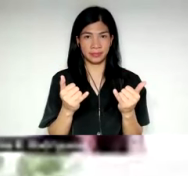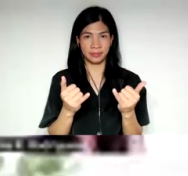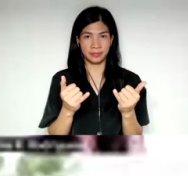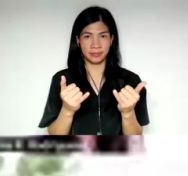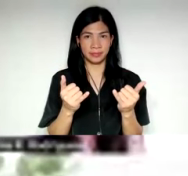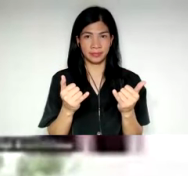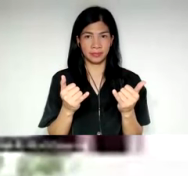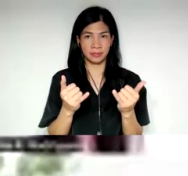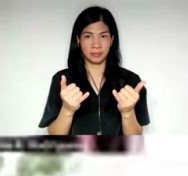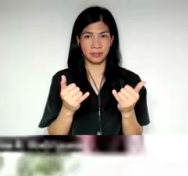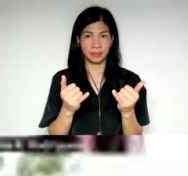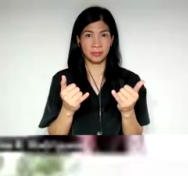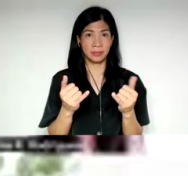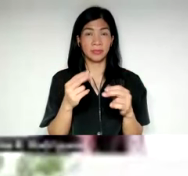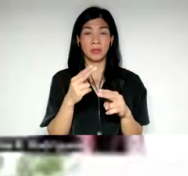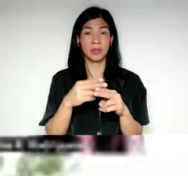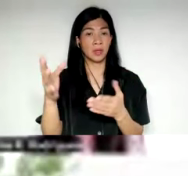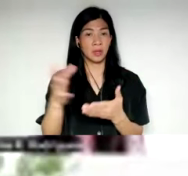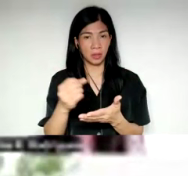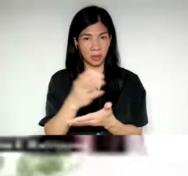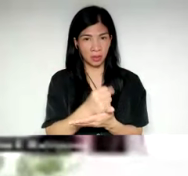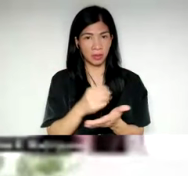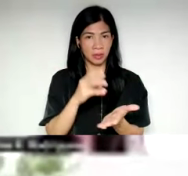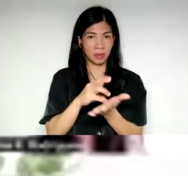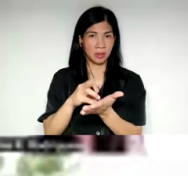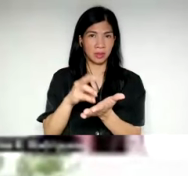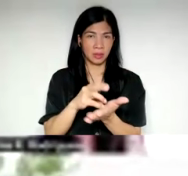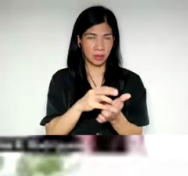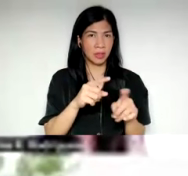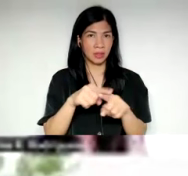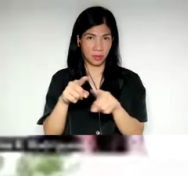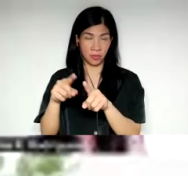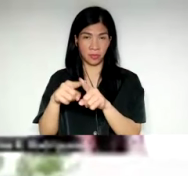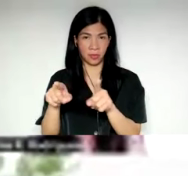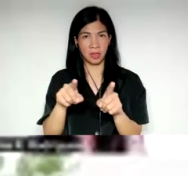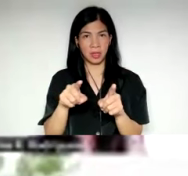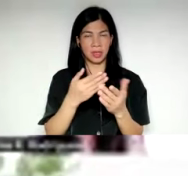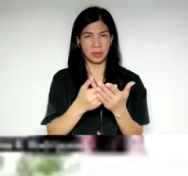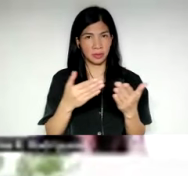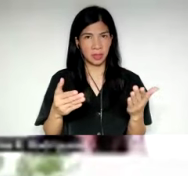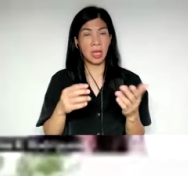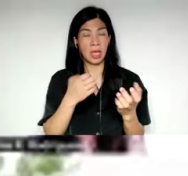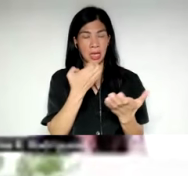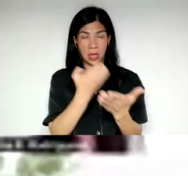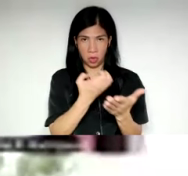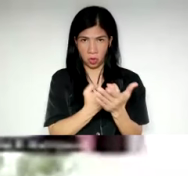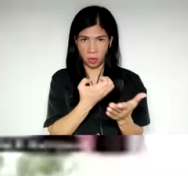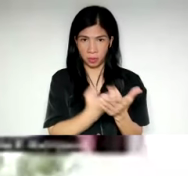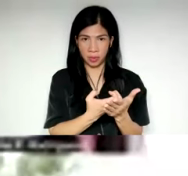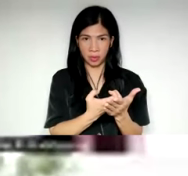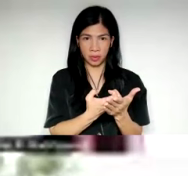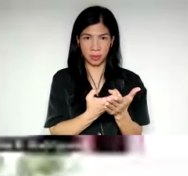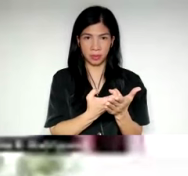in this sense, we reflect on the insights provided in a different context, that of economics by